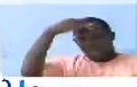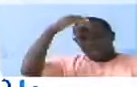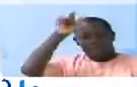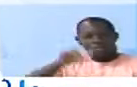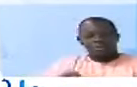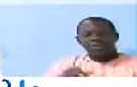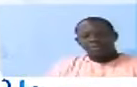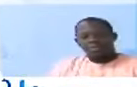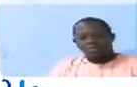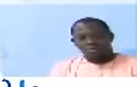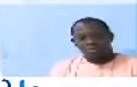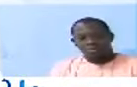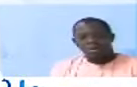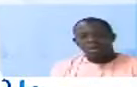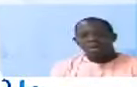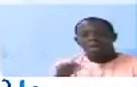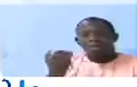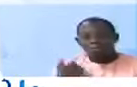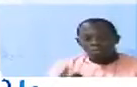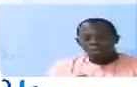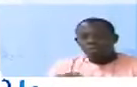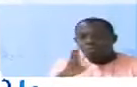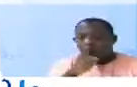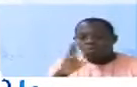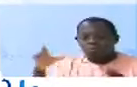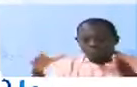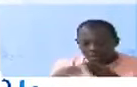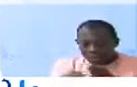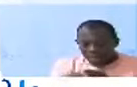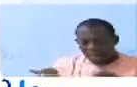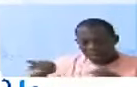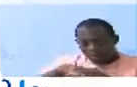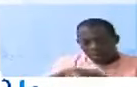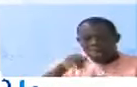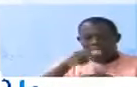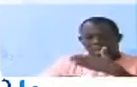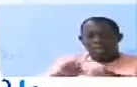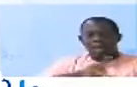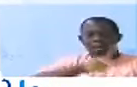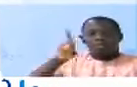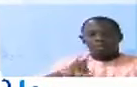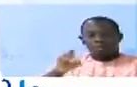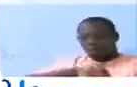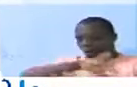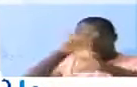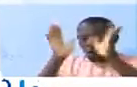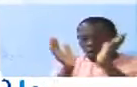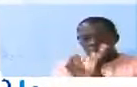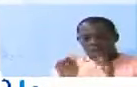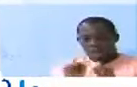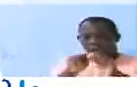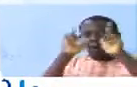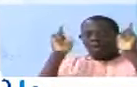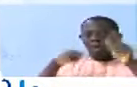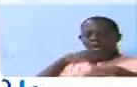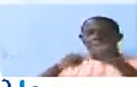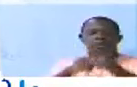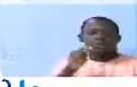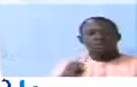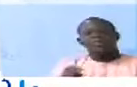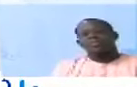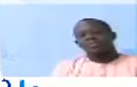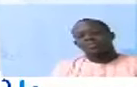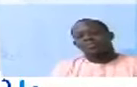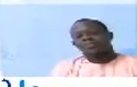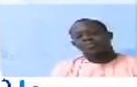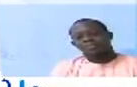People who were among us in the detention there, we are all aware. Ala liparo funa mfuta no mima